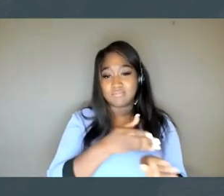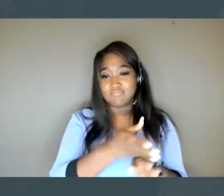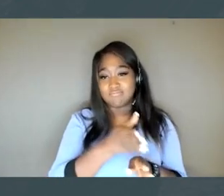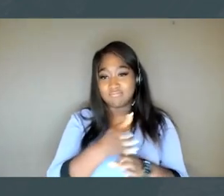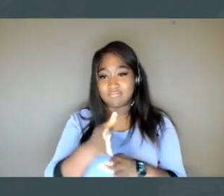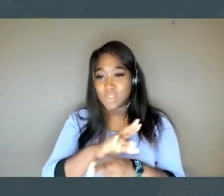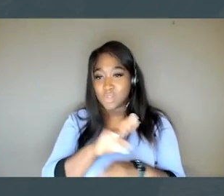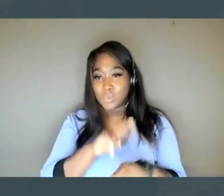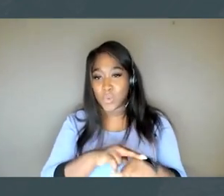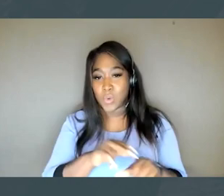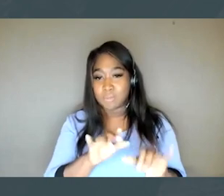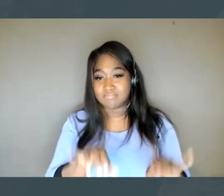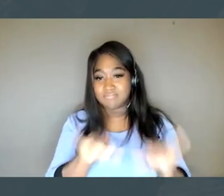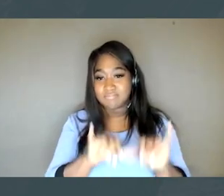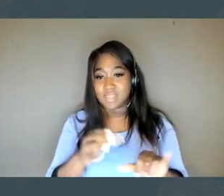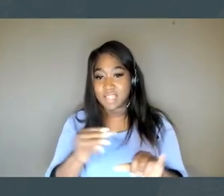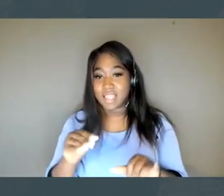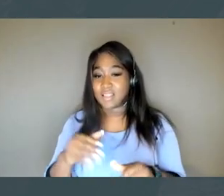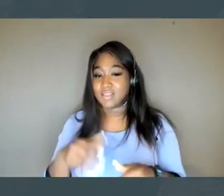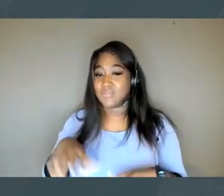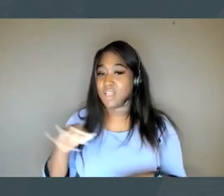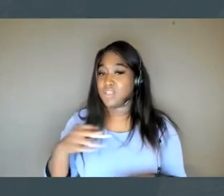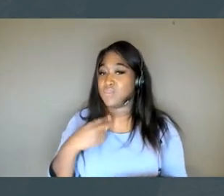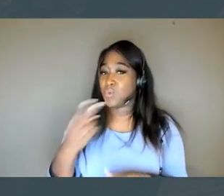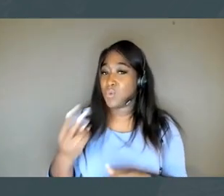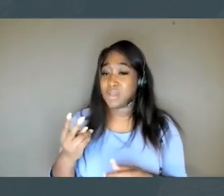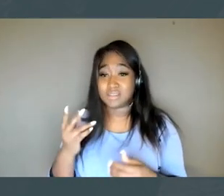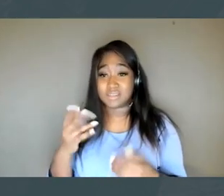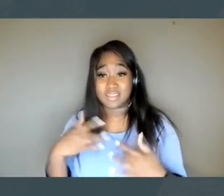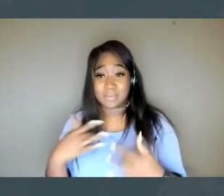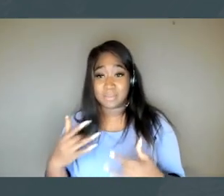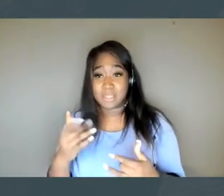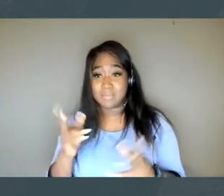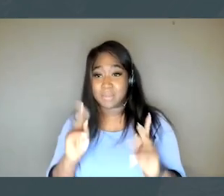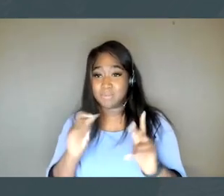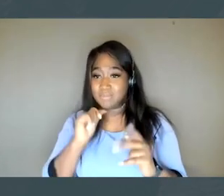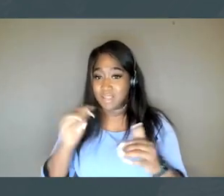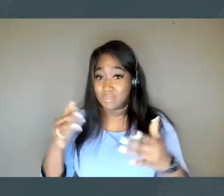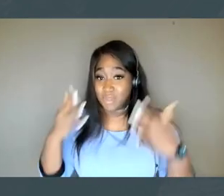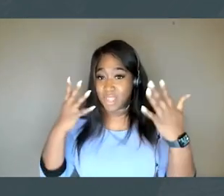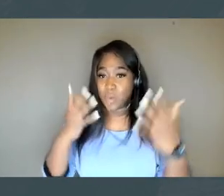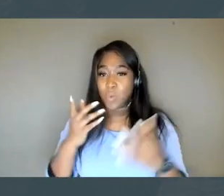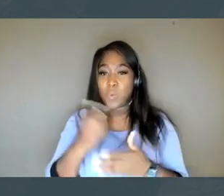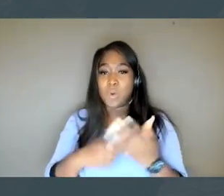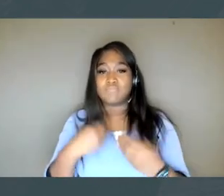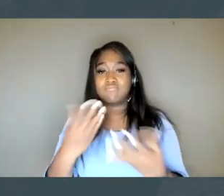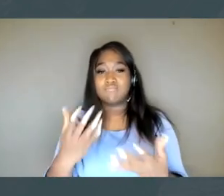often unfriendly to them. What would you say to the younger people in the room who are the future of our fields?